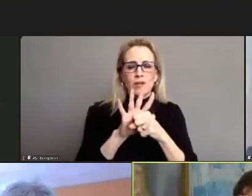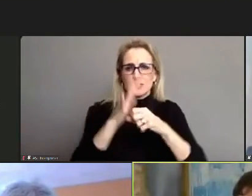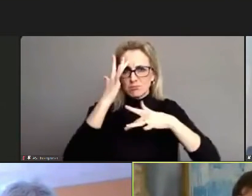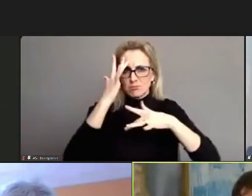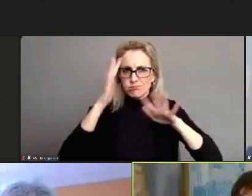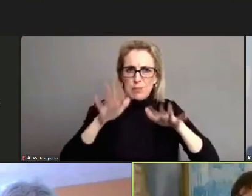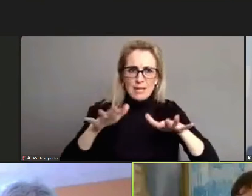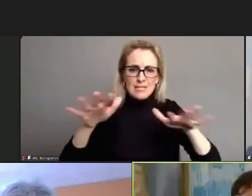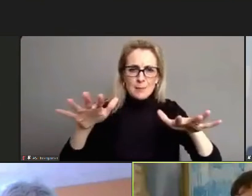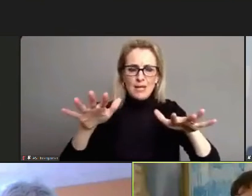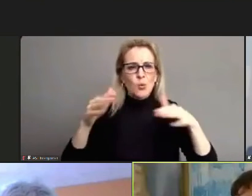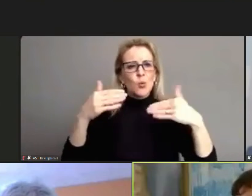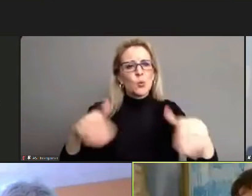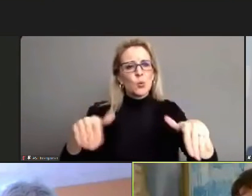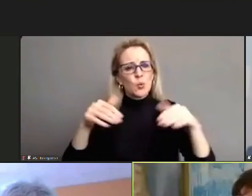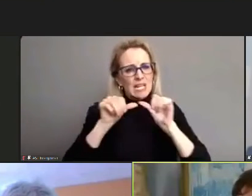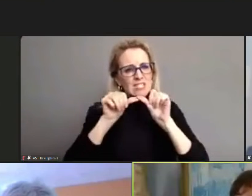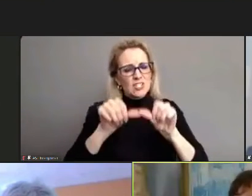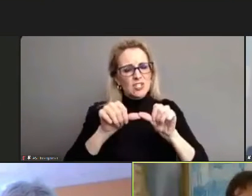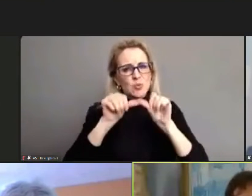toll and has had a